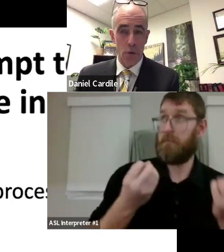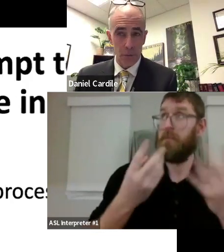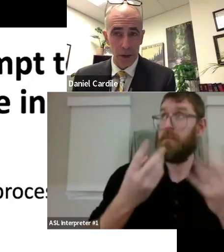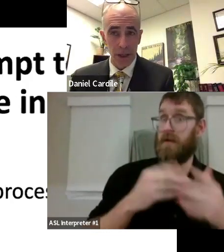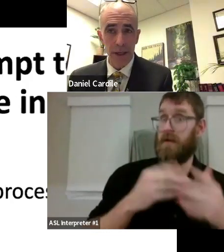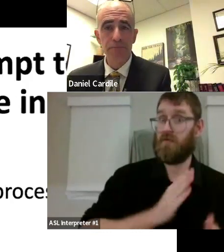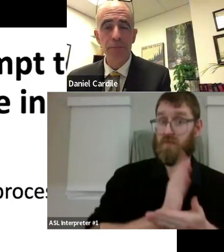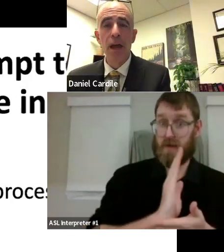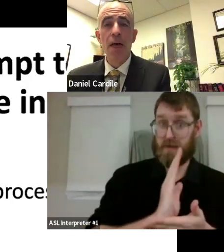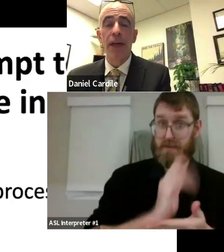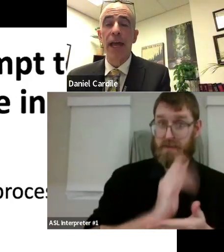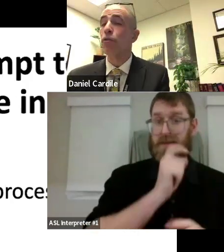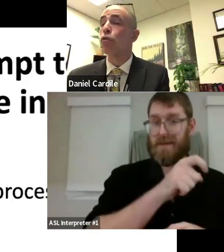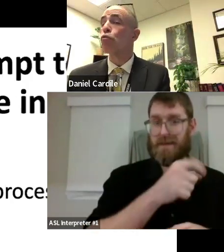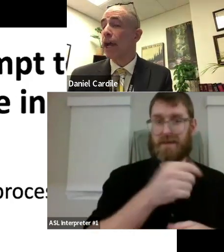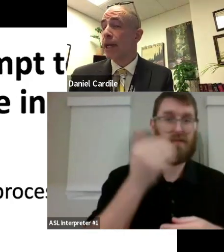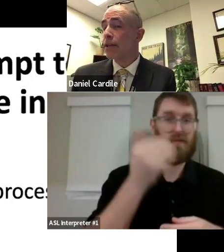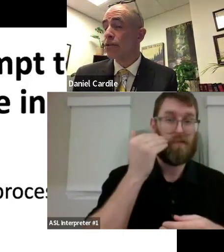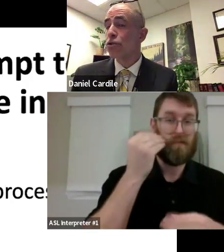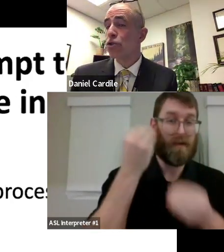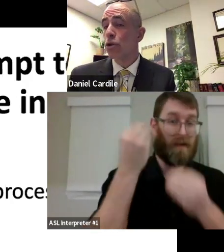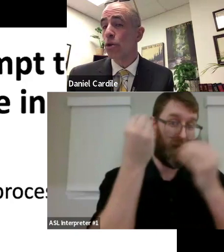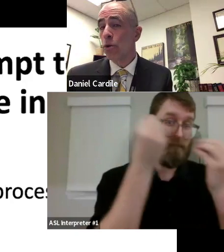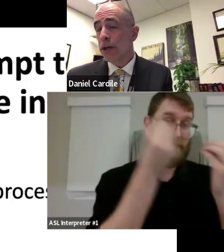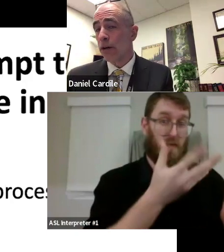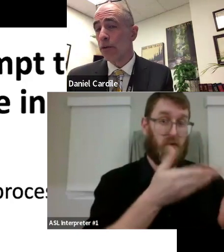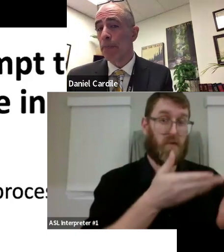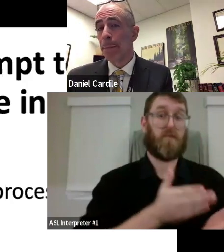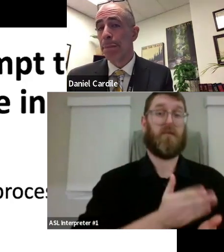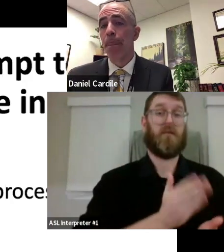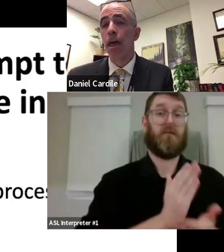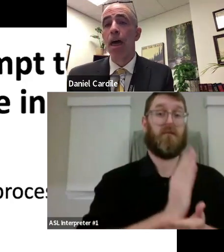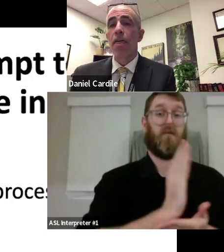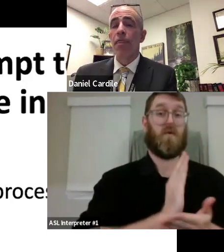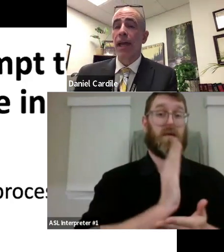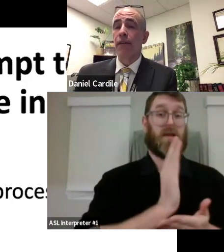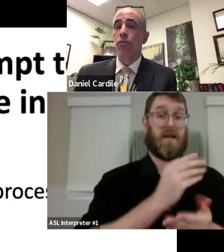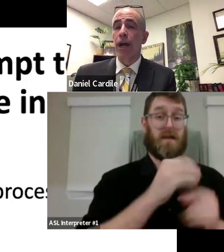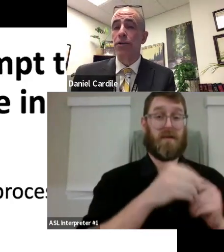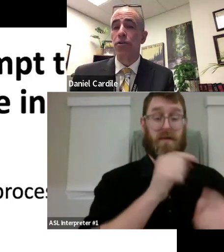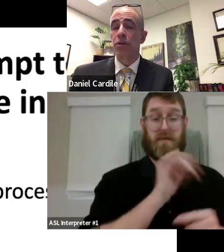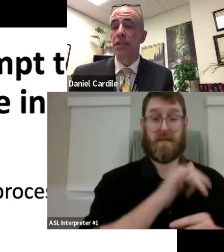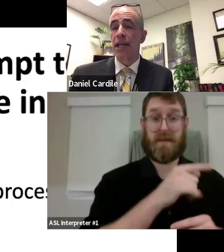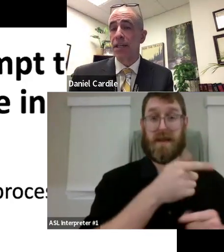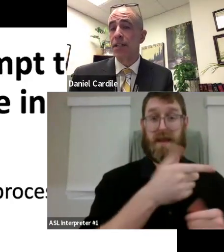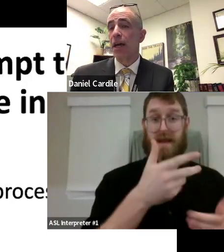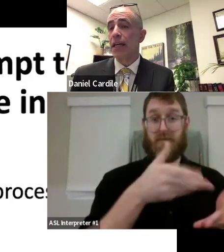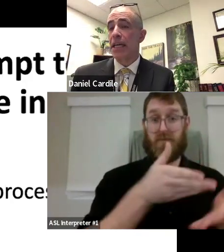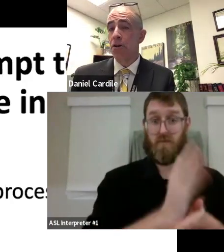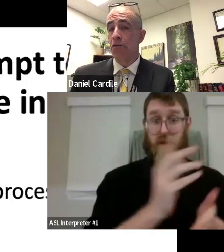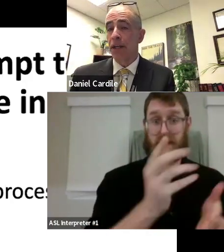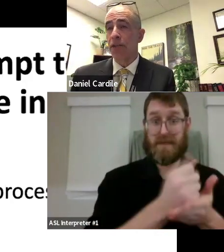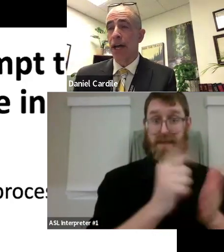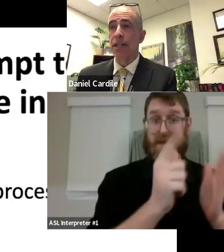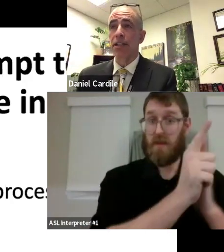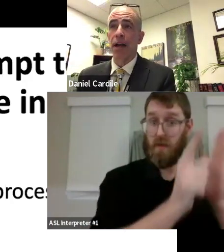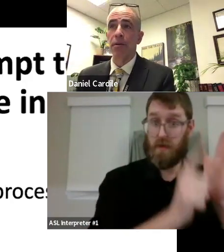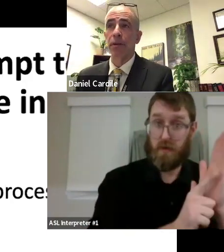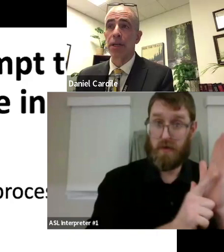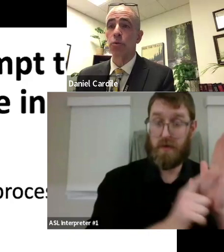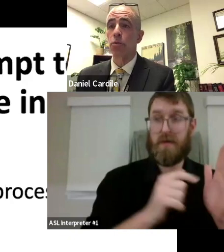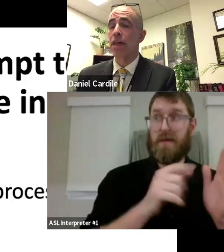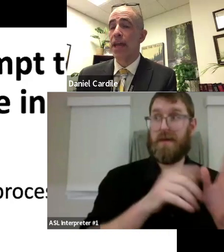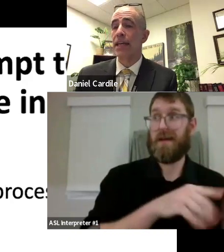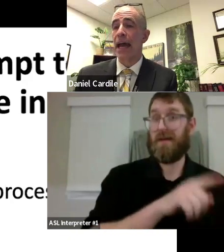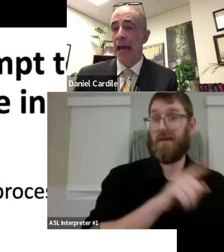case formally. They have the right to a lawyer. They have the right to attend hearings at a time